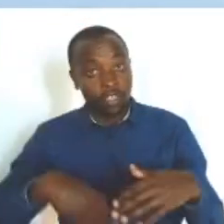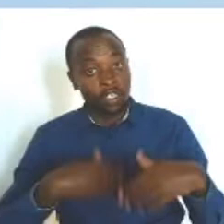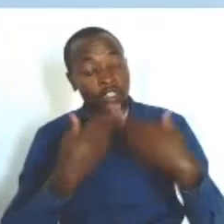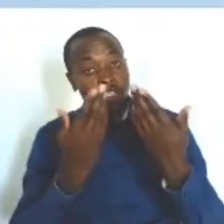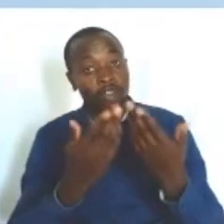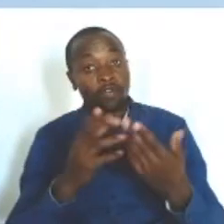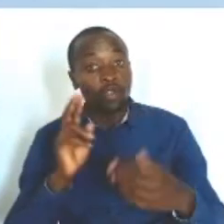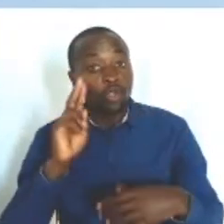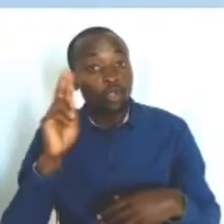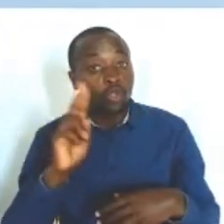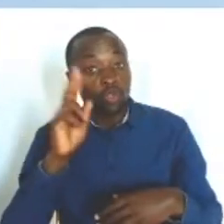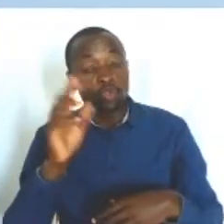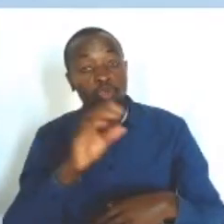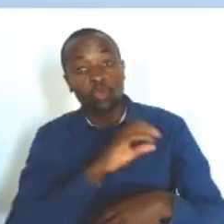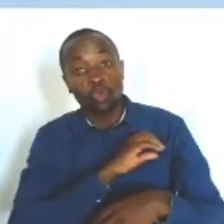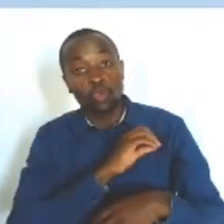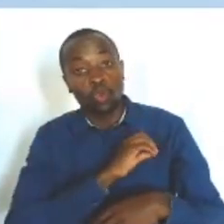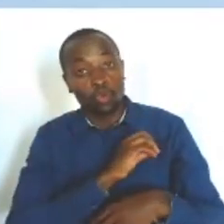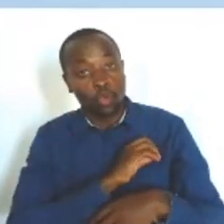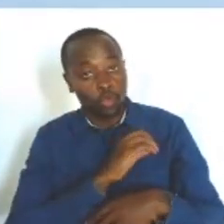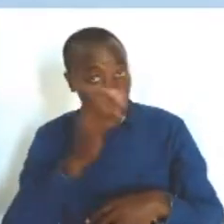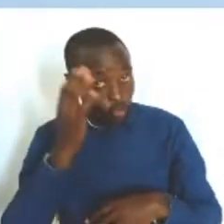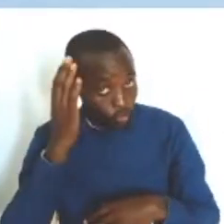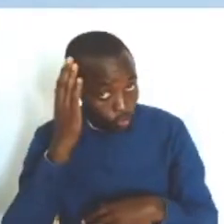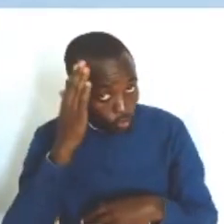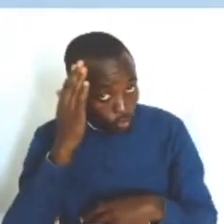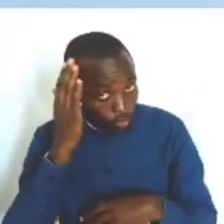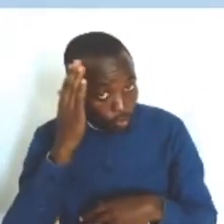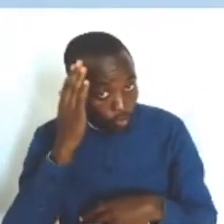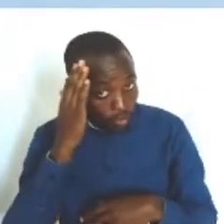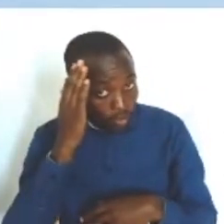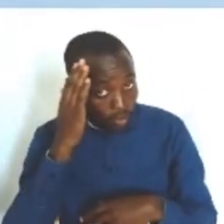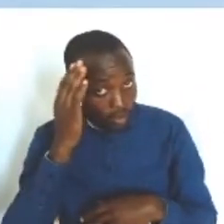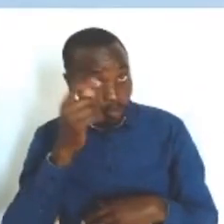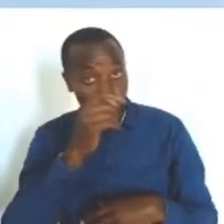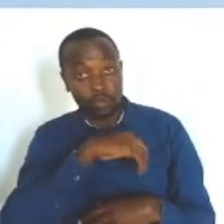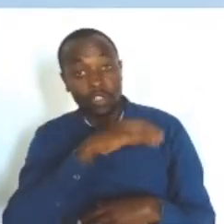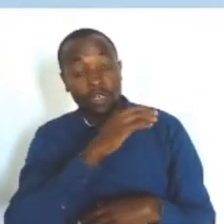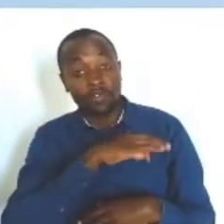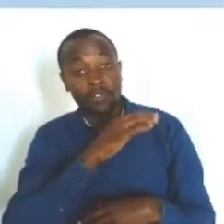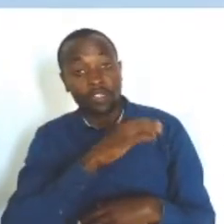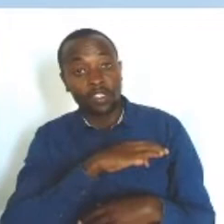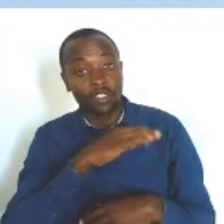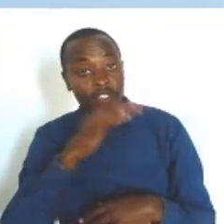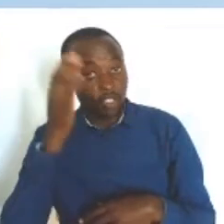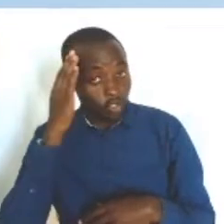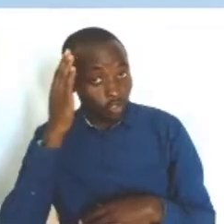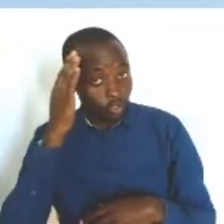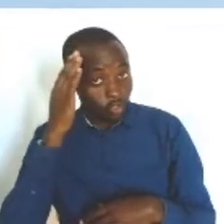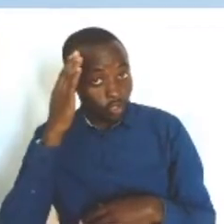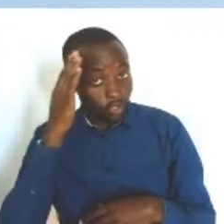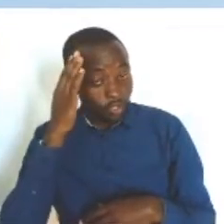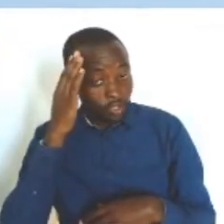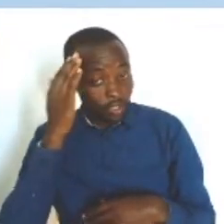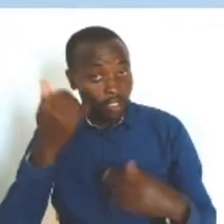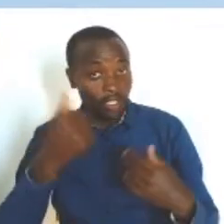their knowledge to their advantage. But the knowledge they have come up with, knowledge comes